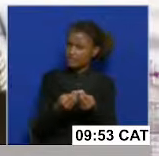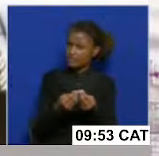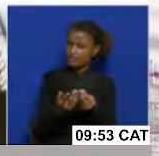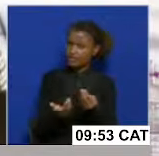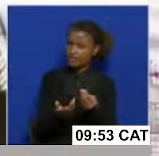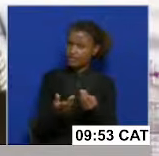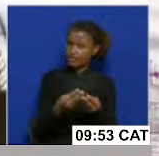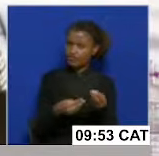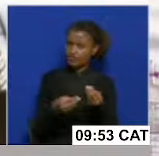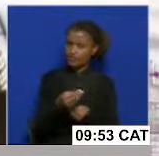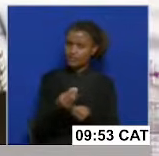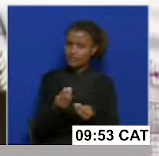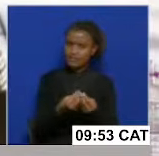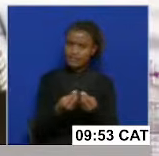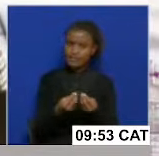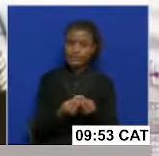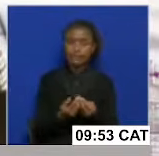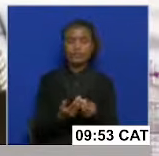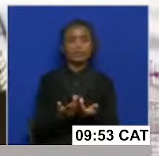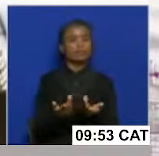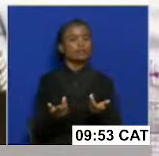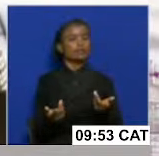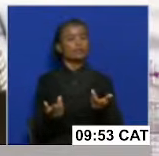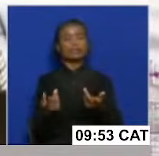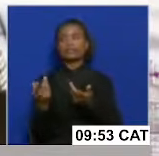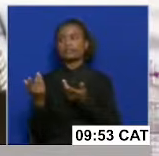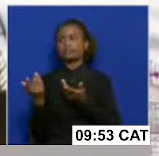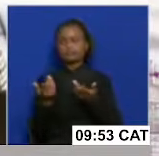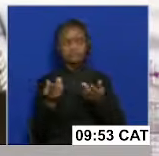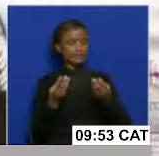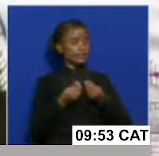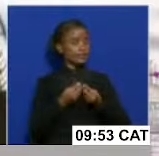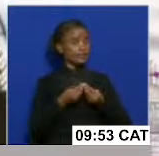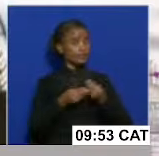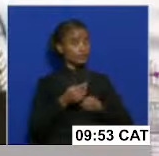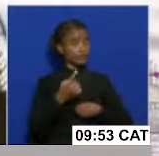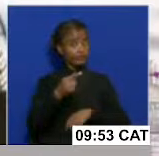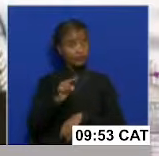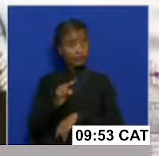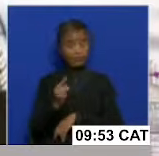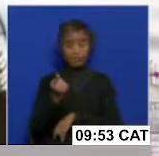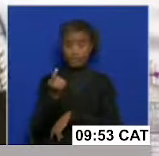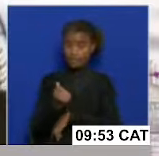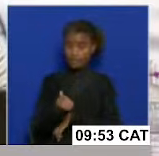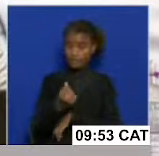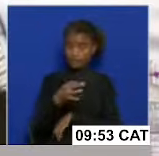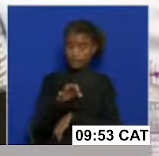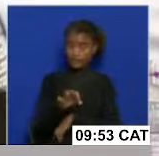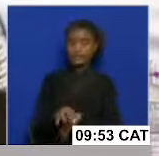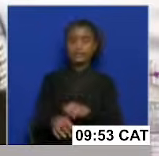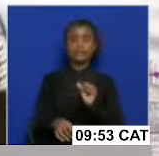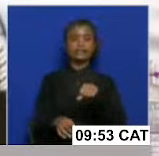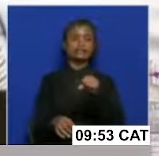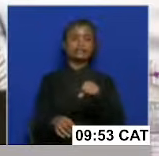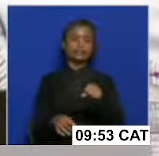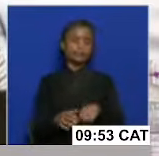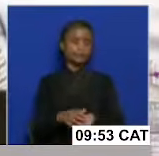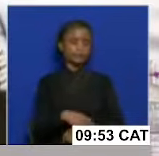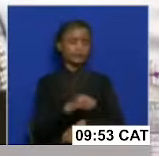Something in exchange For money. Is that correct? for money, yes. Thank you.